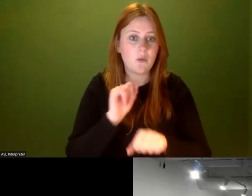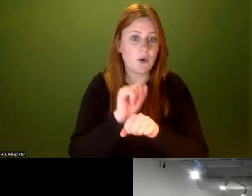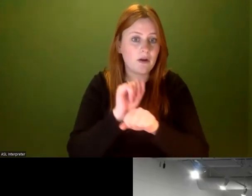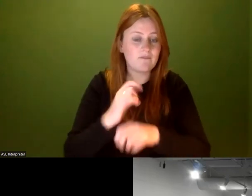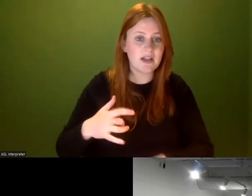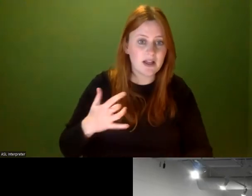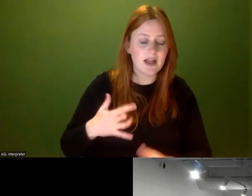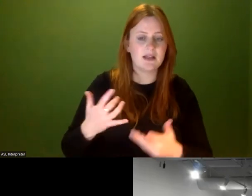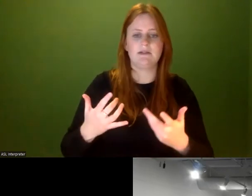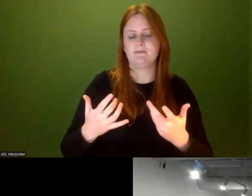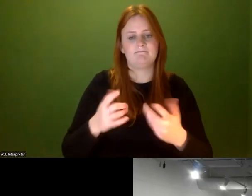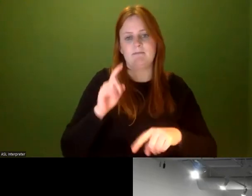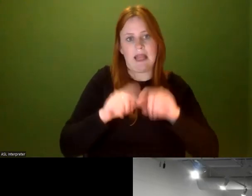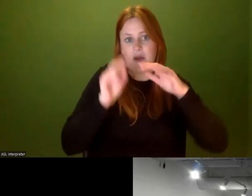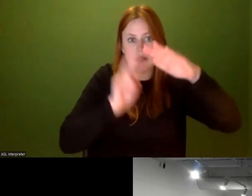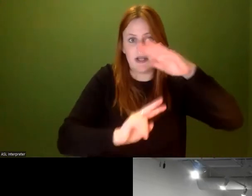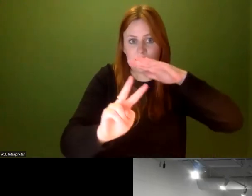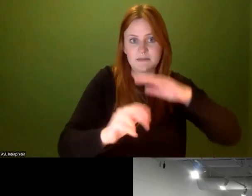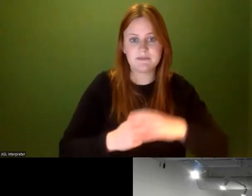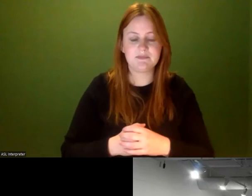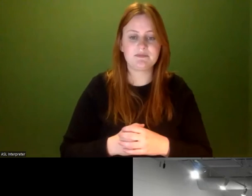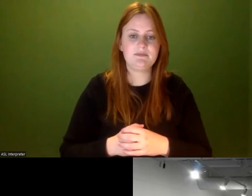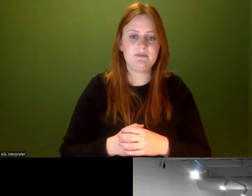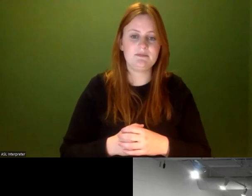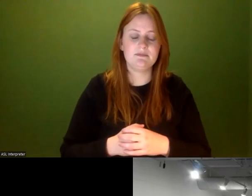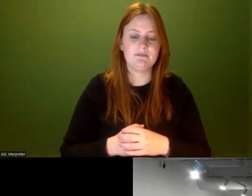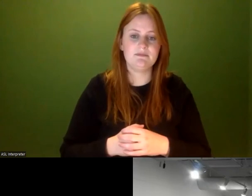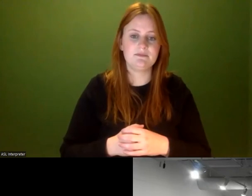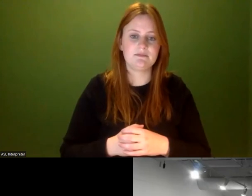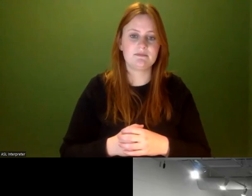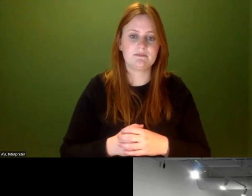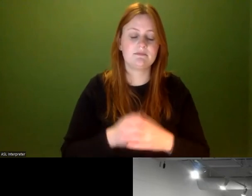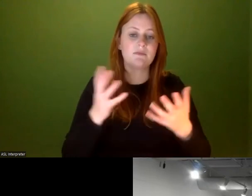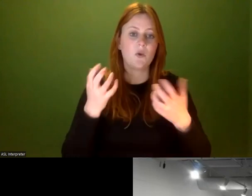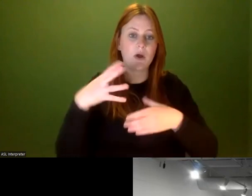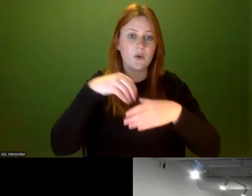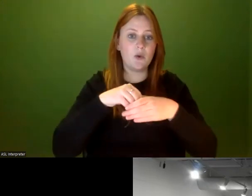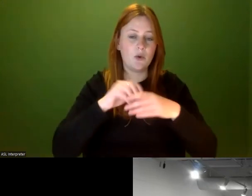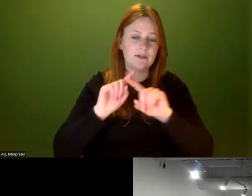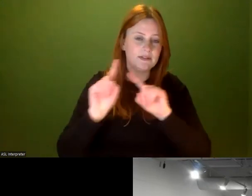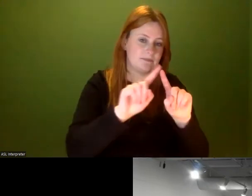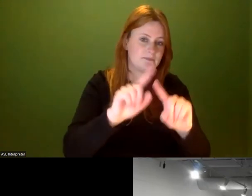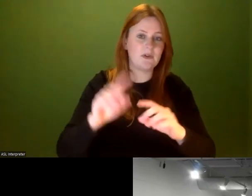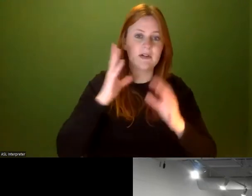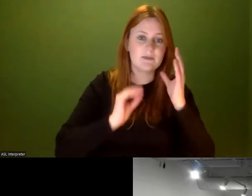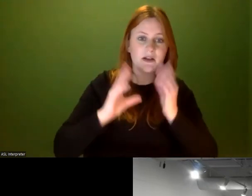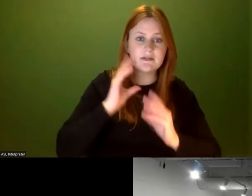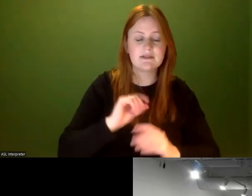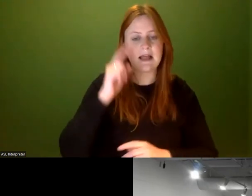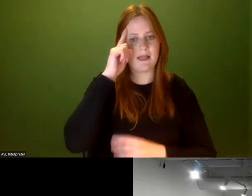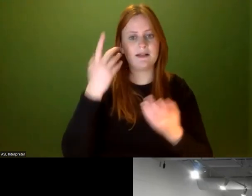So, you know, I like to include those experiences because I think it's also very important